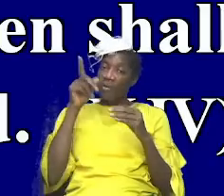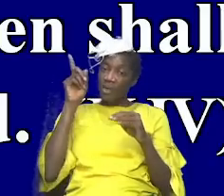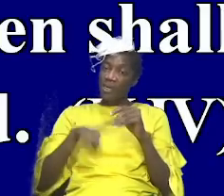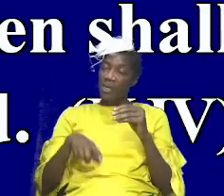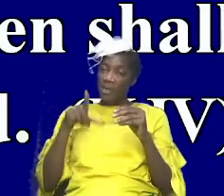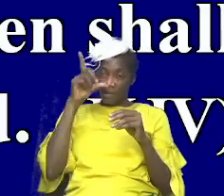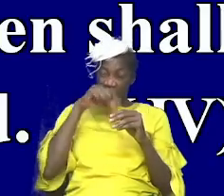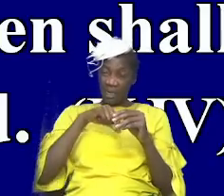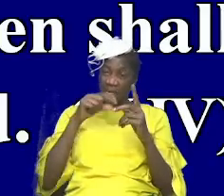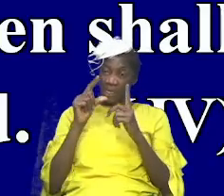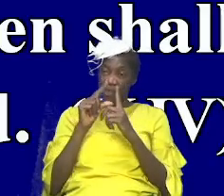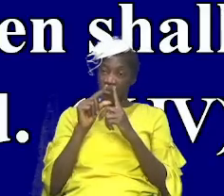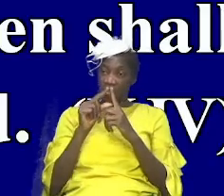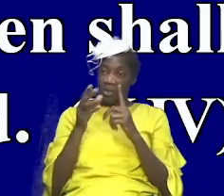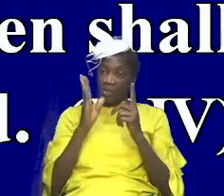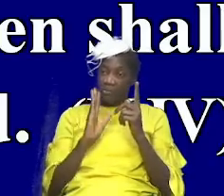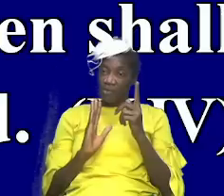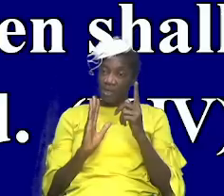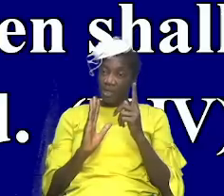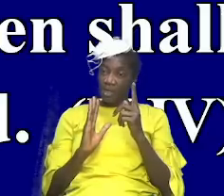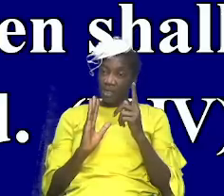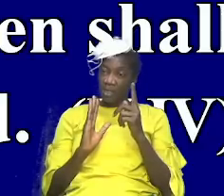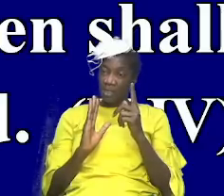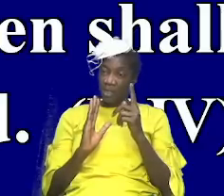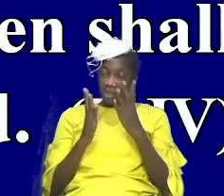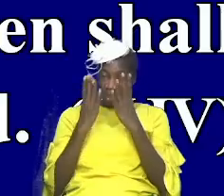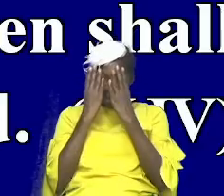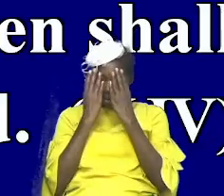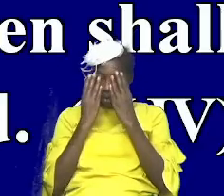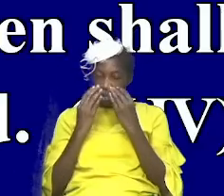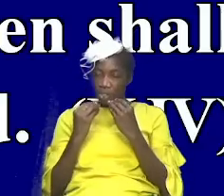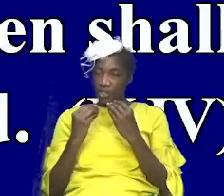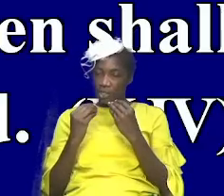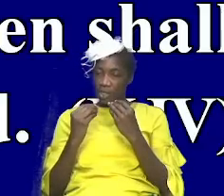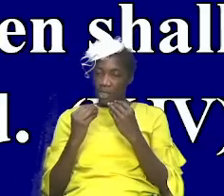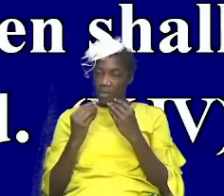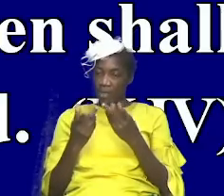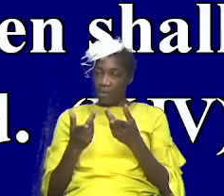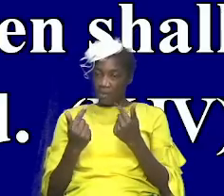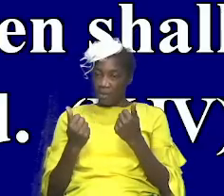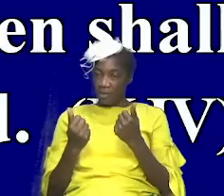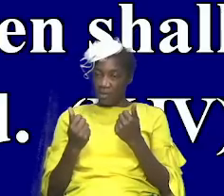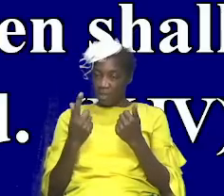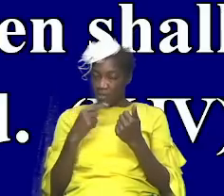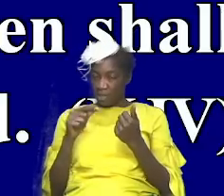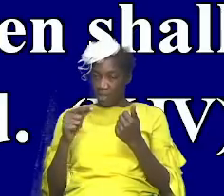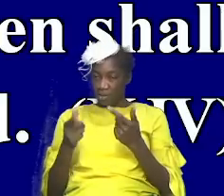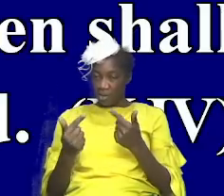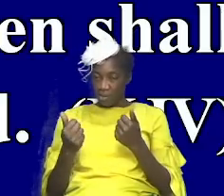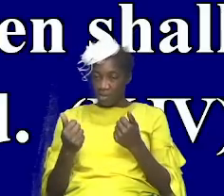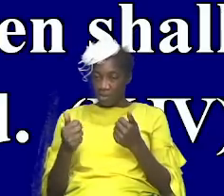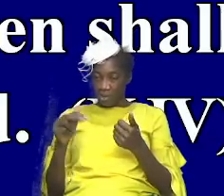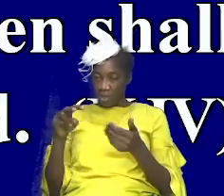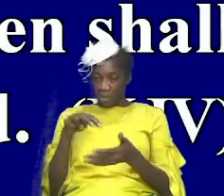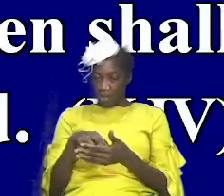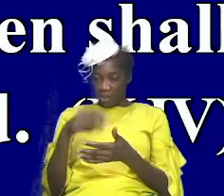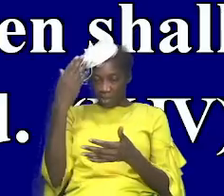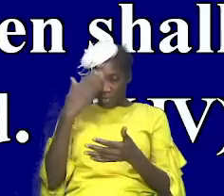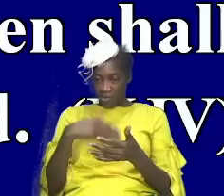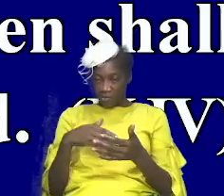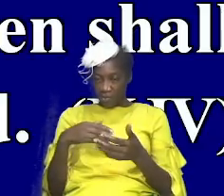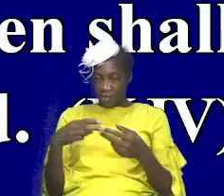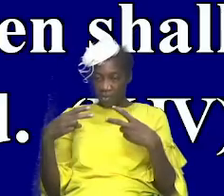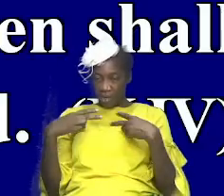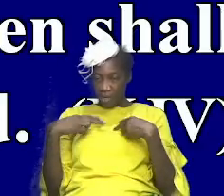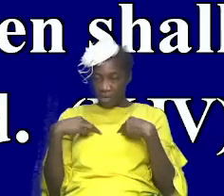because it is the word of God, we will be ashamed that it's coming, because when he comes and we stand before him, we are going to,